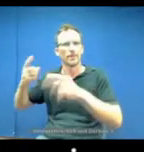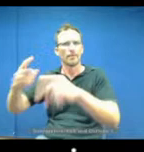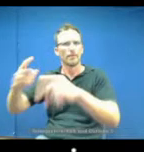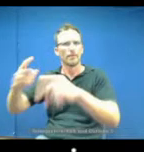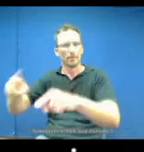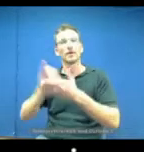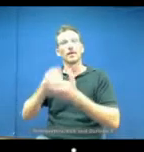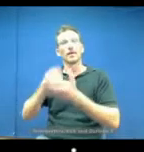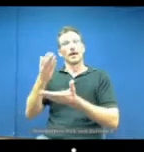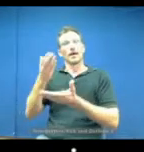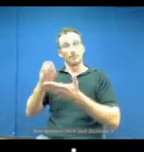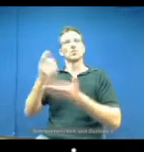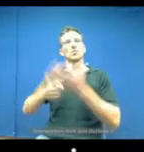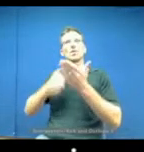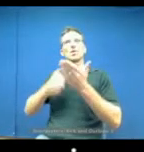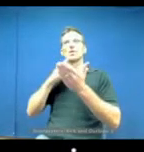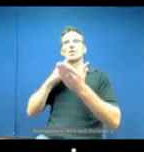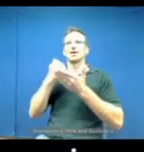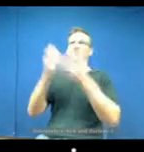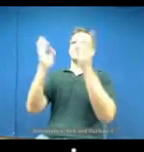could be considered as evidence.